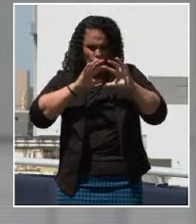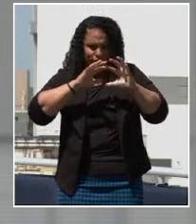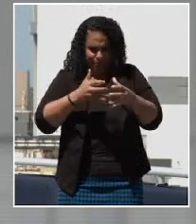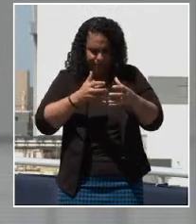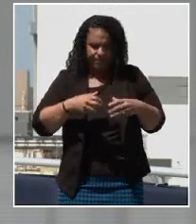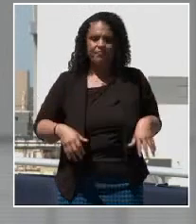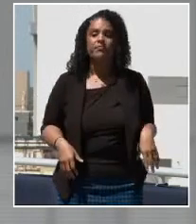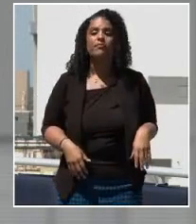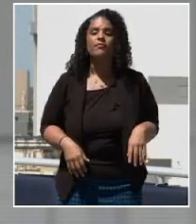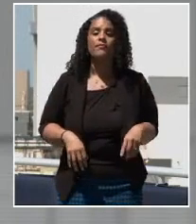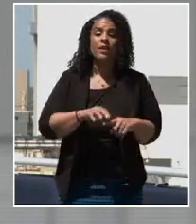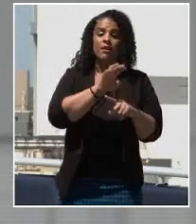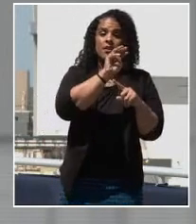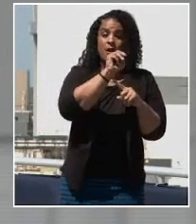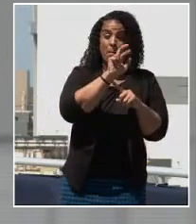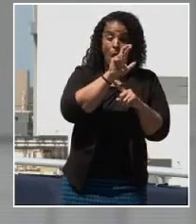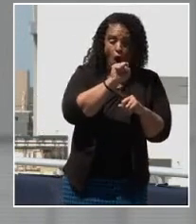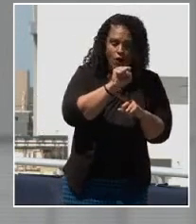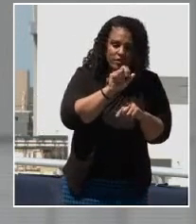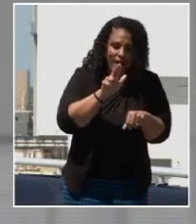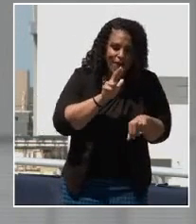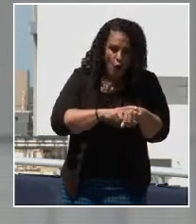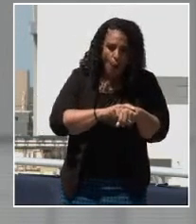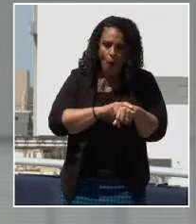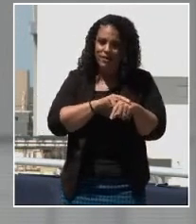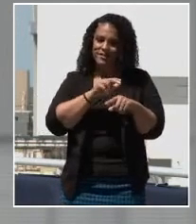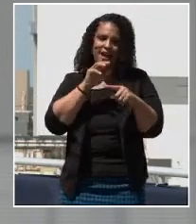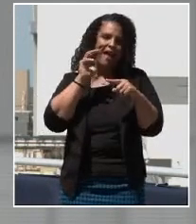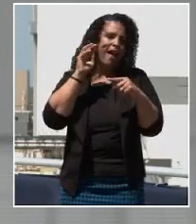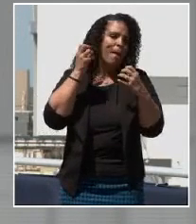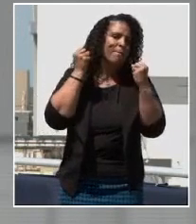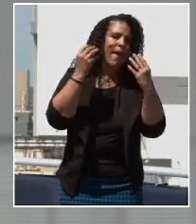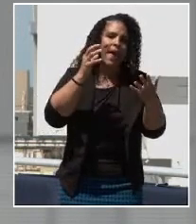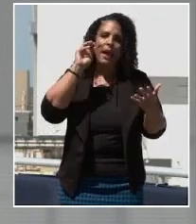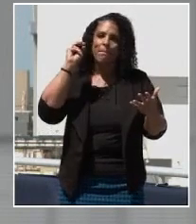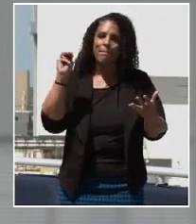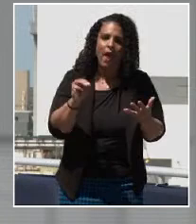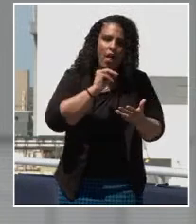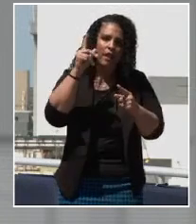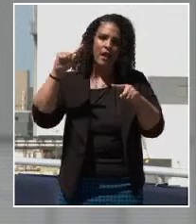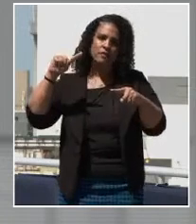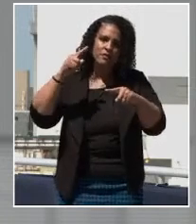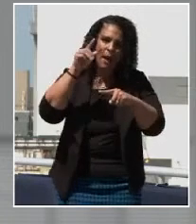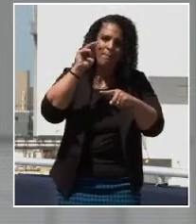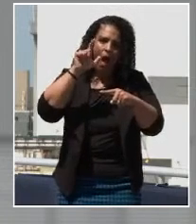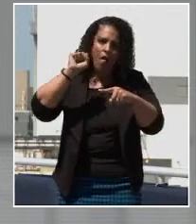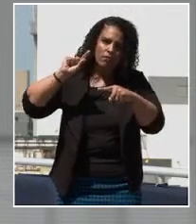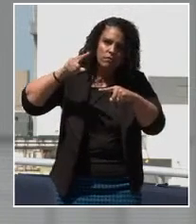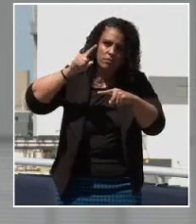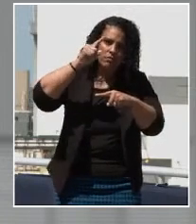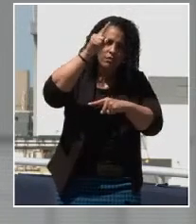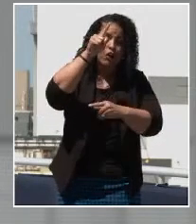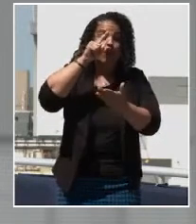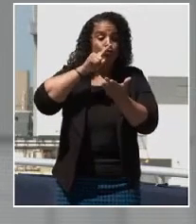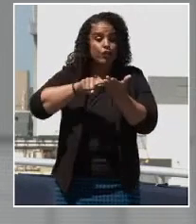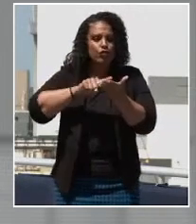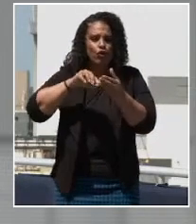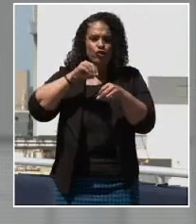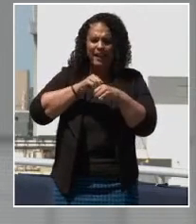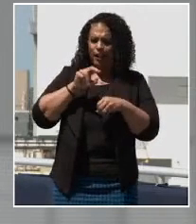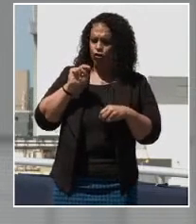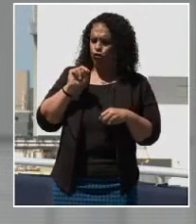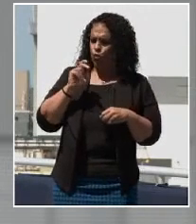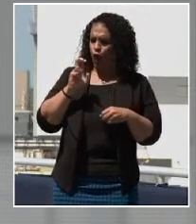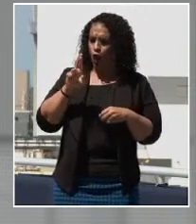infrastructure Mars of course is millions of miles away Research into nuclear